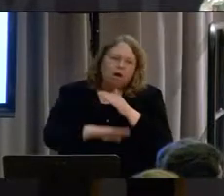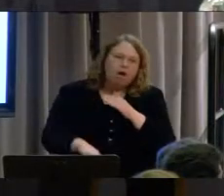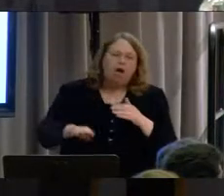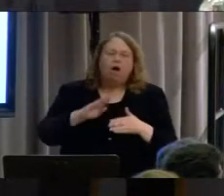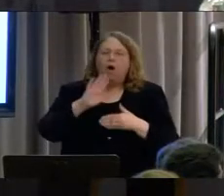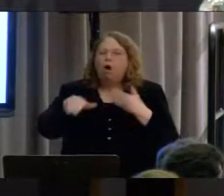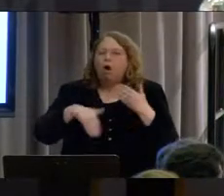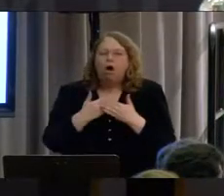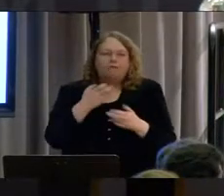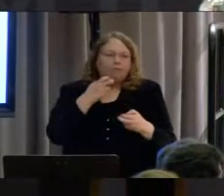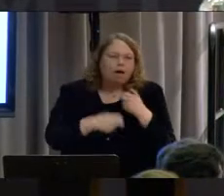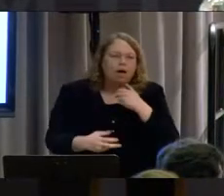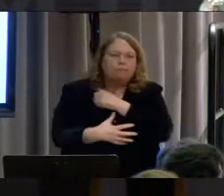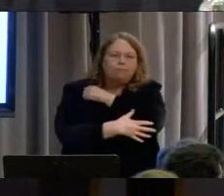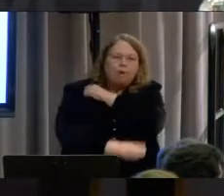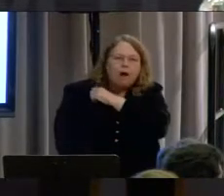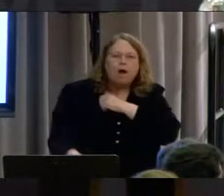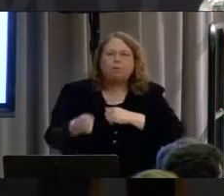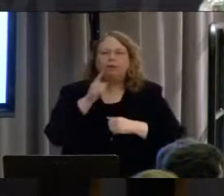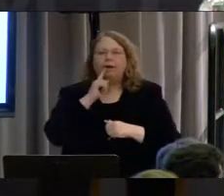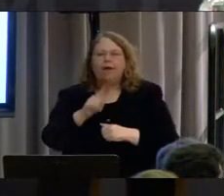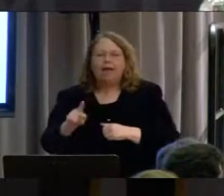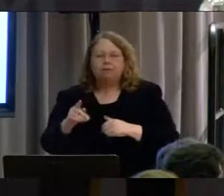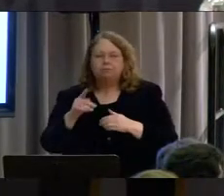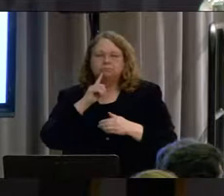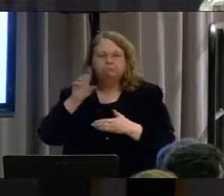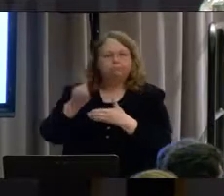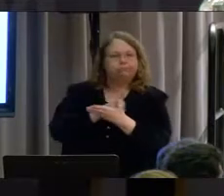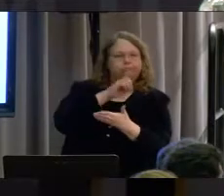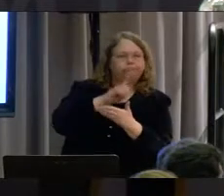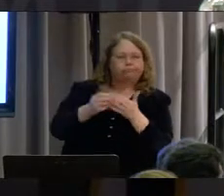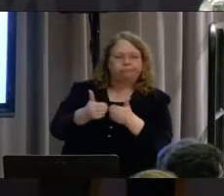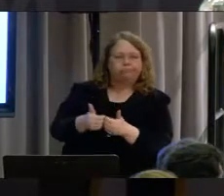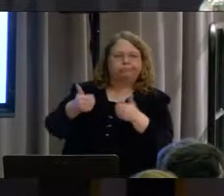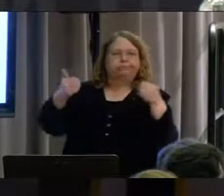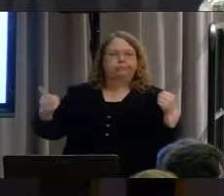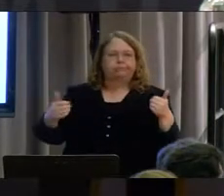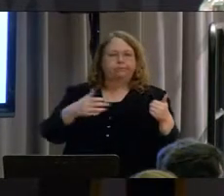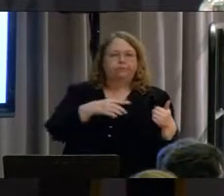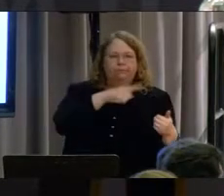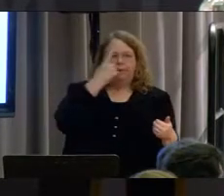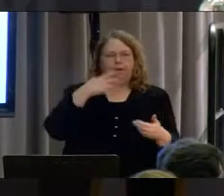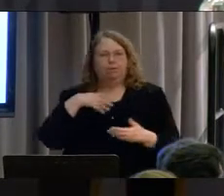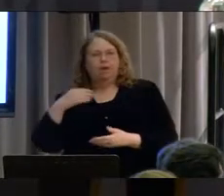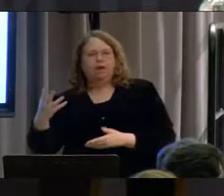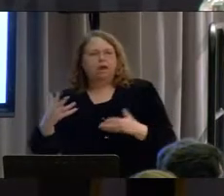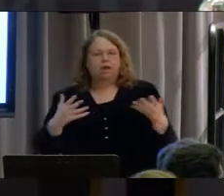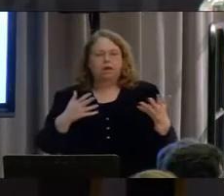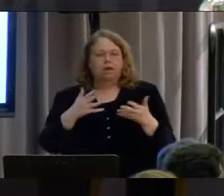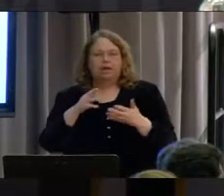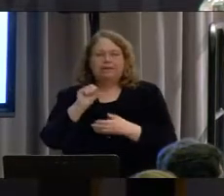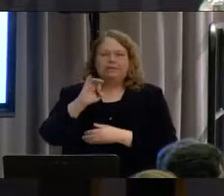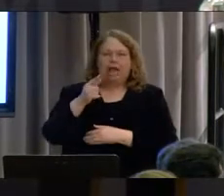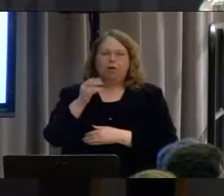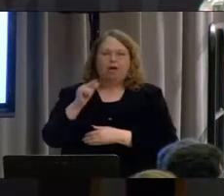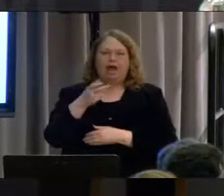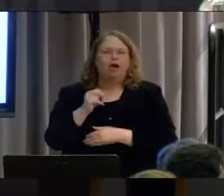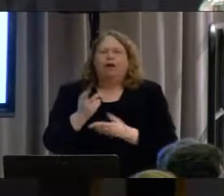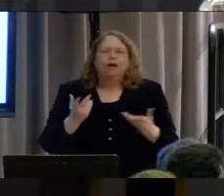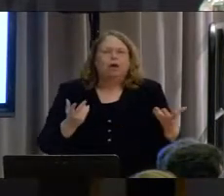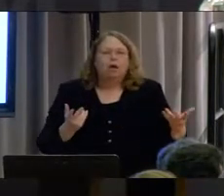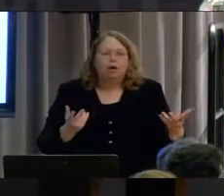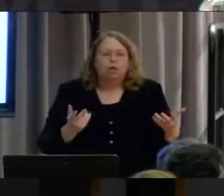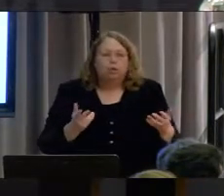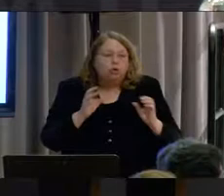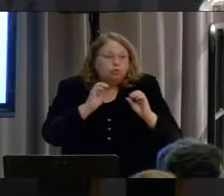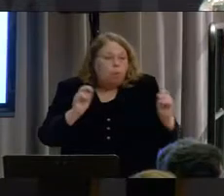of poverty and segregation that still plague our city, is still invisible to us. There's nowhere you can look and see